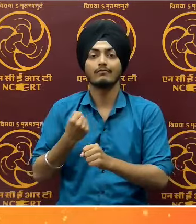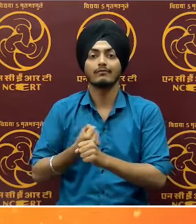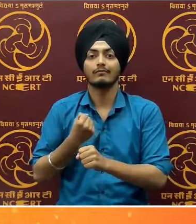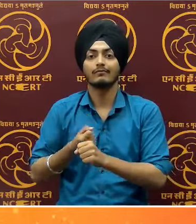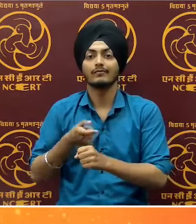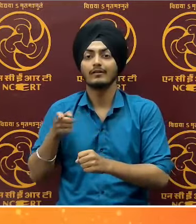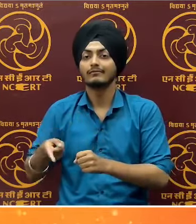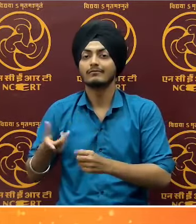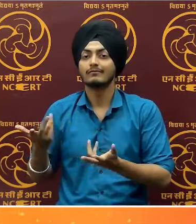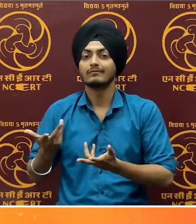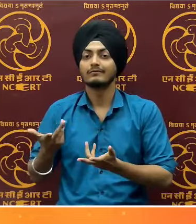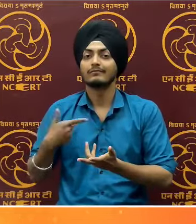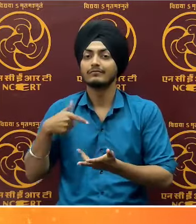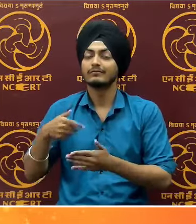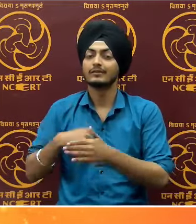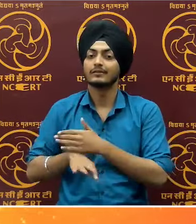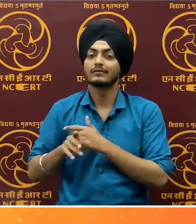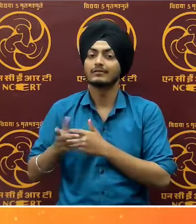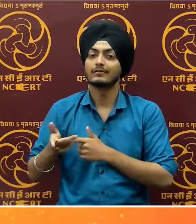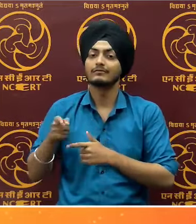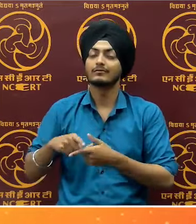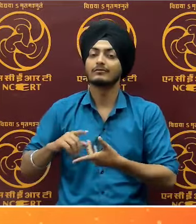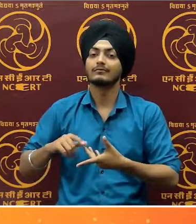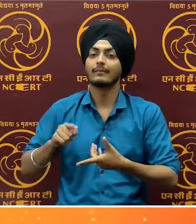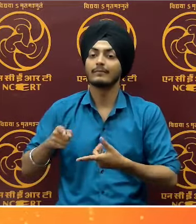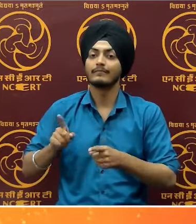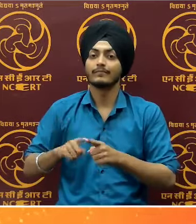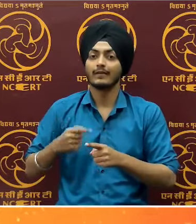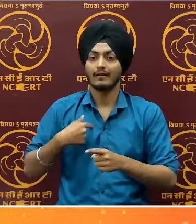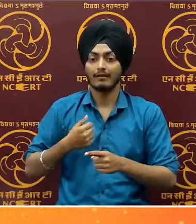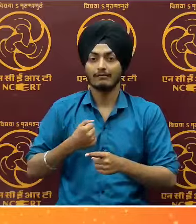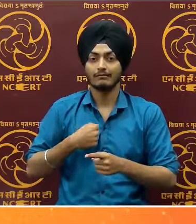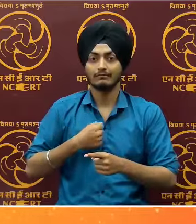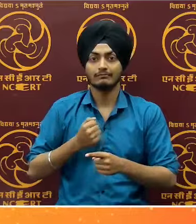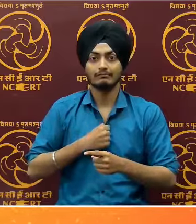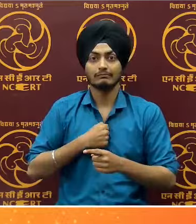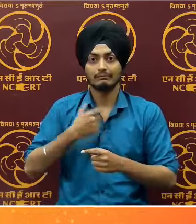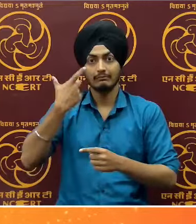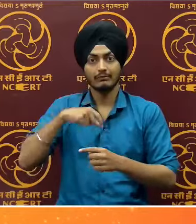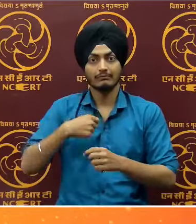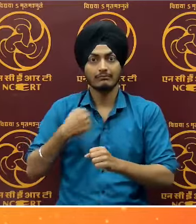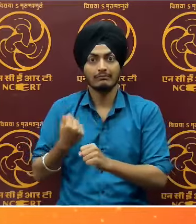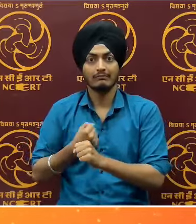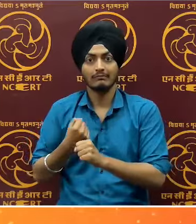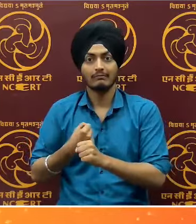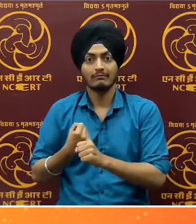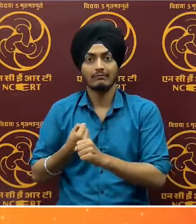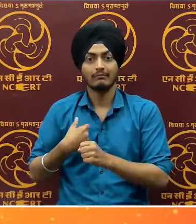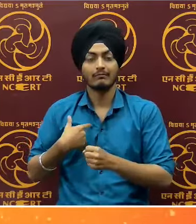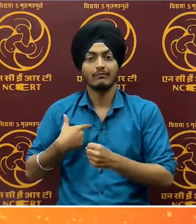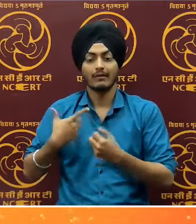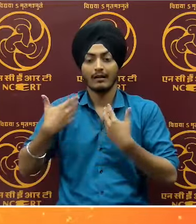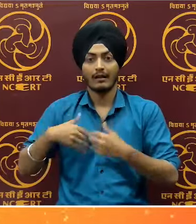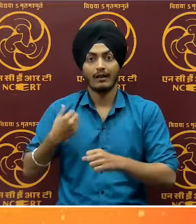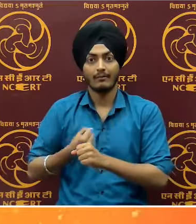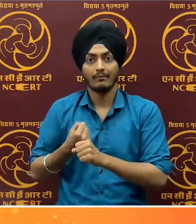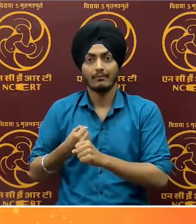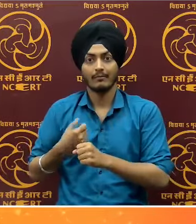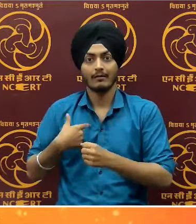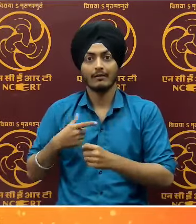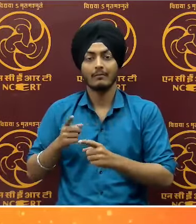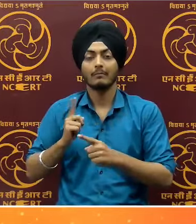What happens? The working capital, it gets exhausted, consumed in the process of production. So, and we need